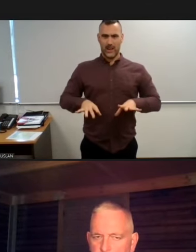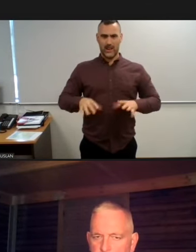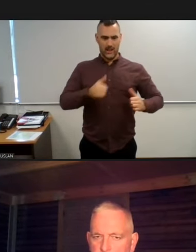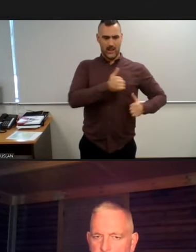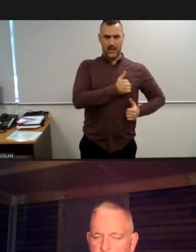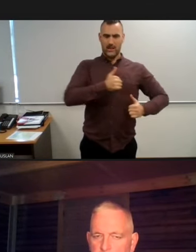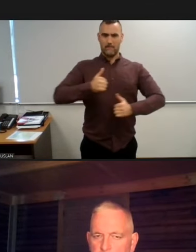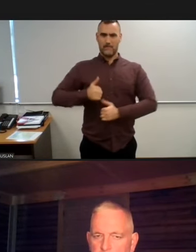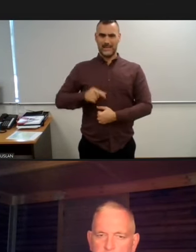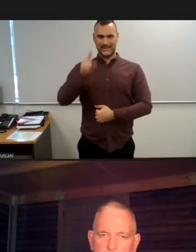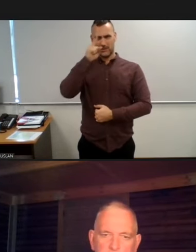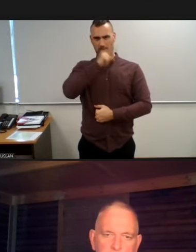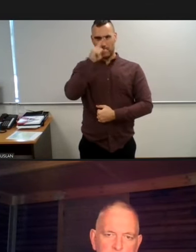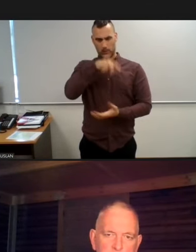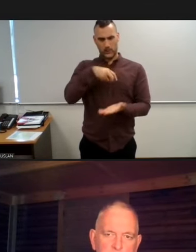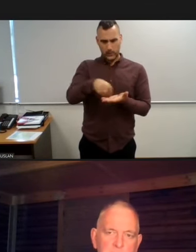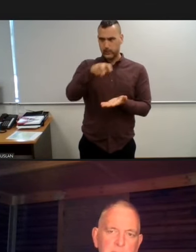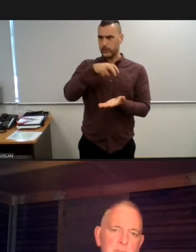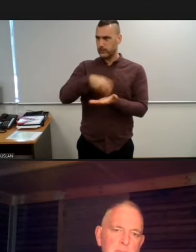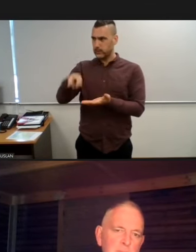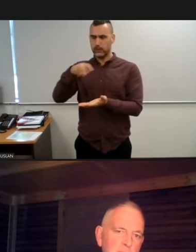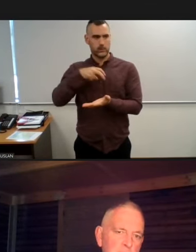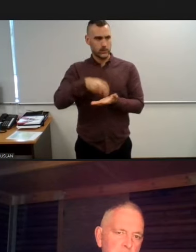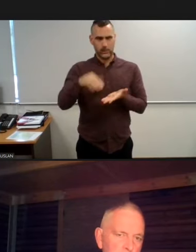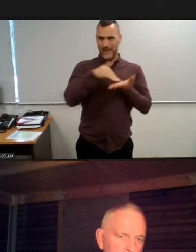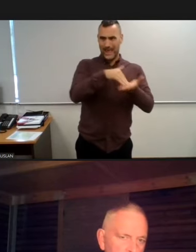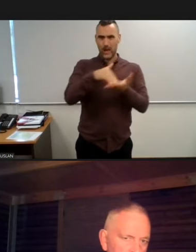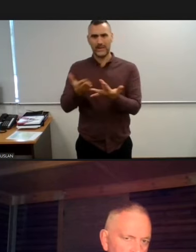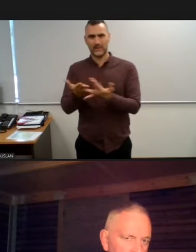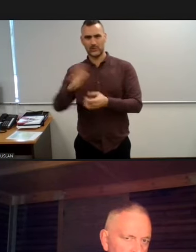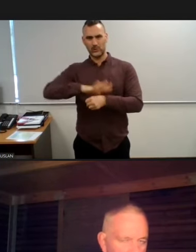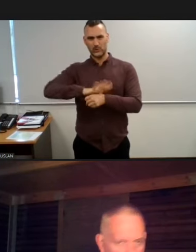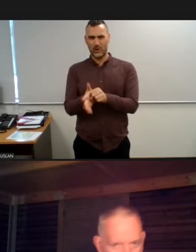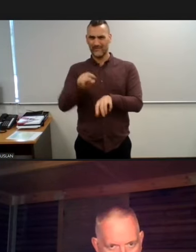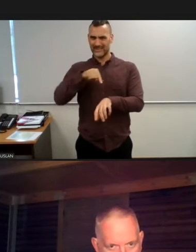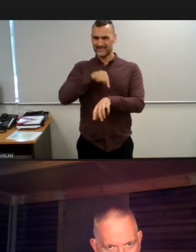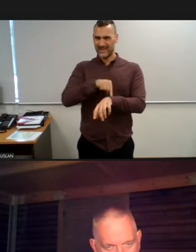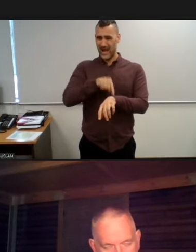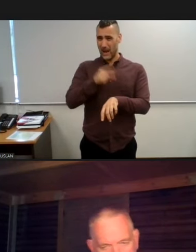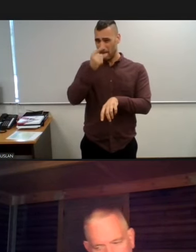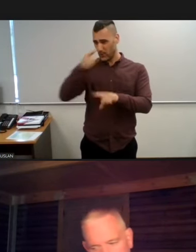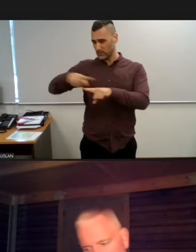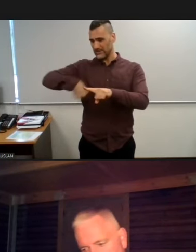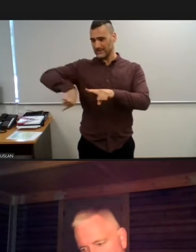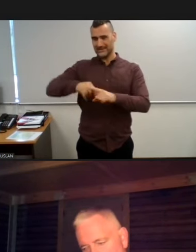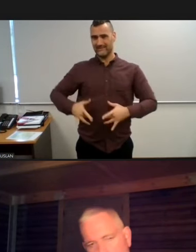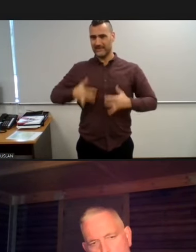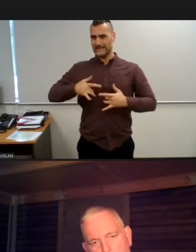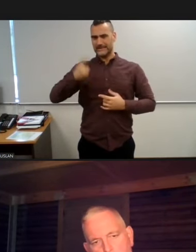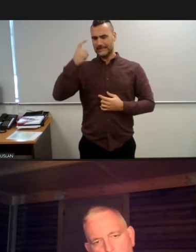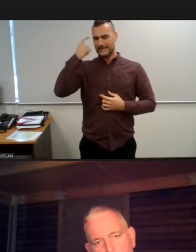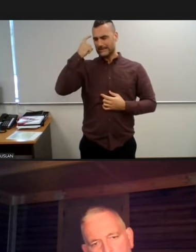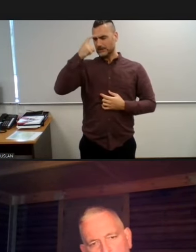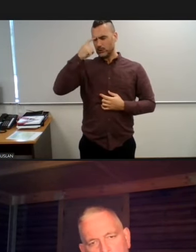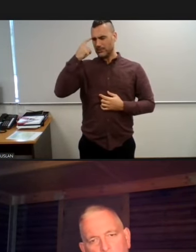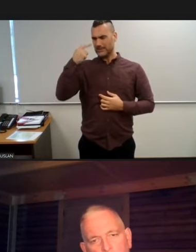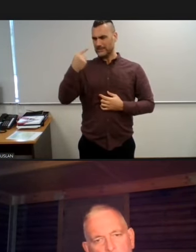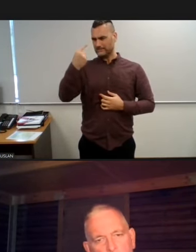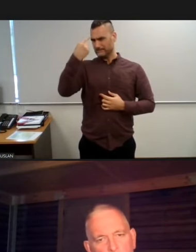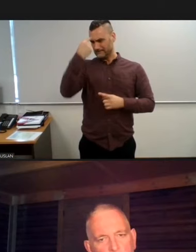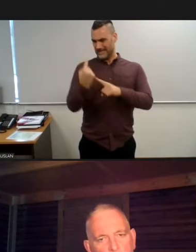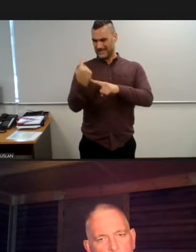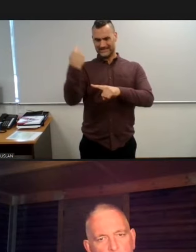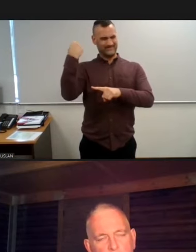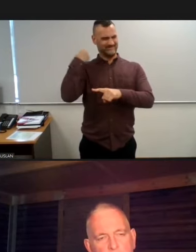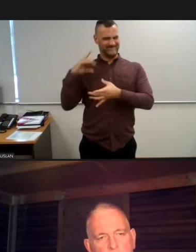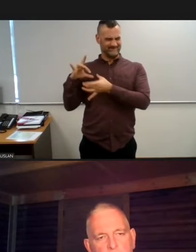situation. And I guess just triggering kind of particularly traumatic events of people, and really just keen to sort of get any comments from you